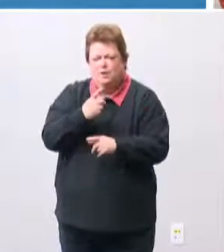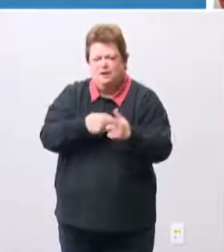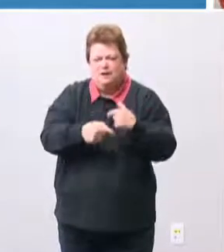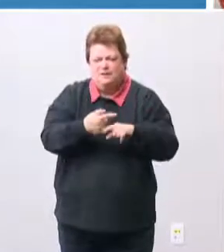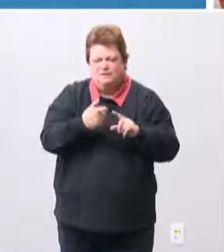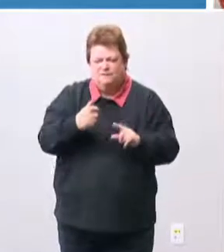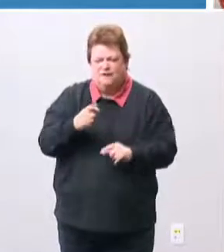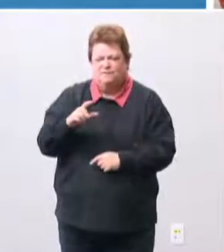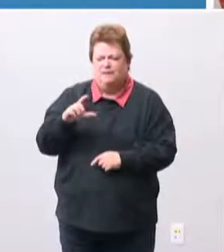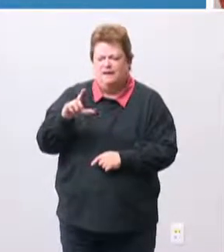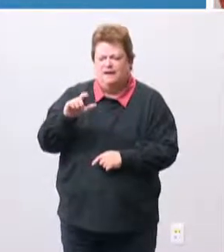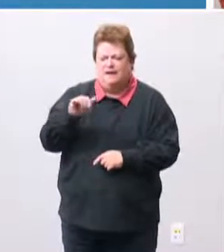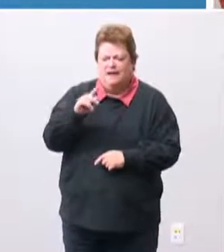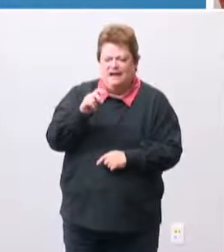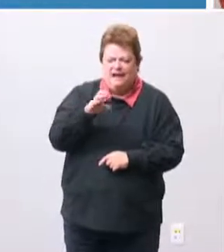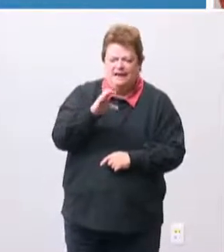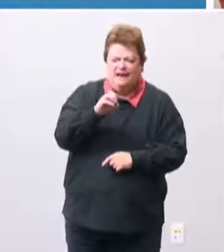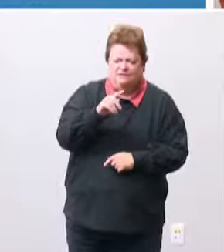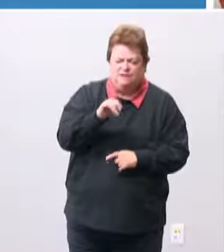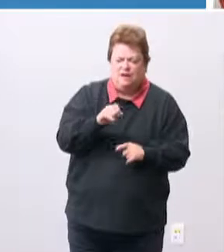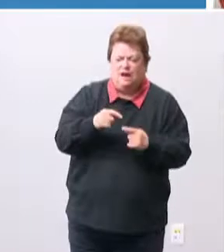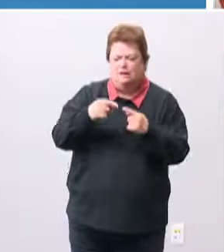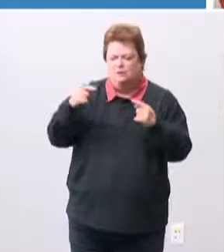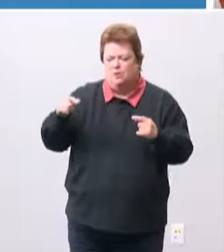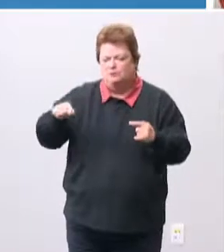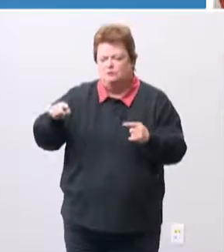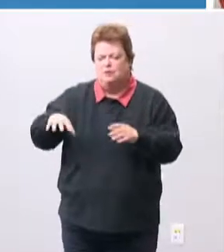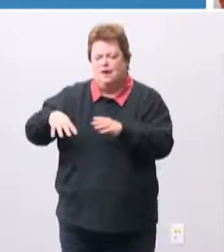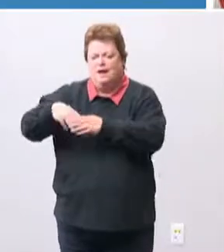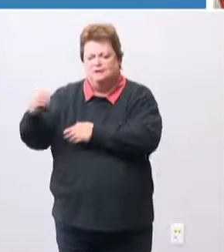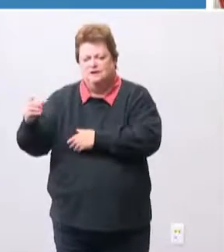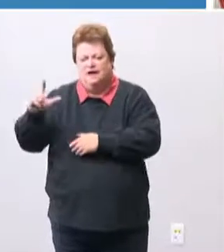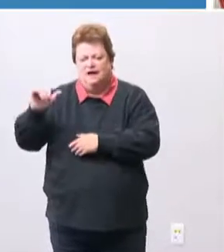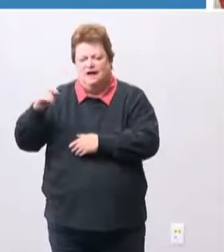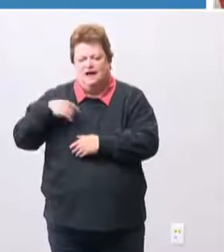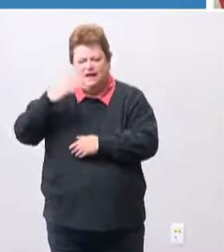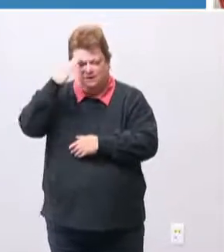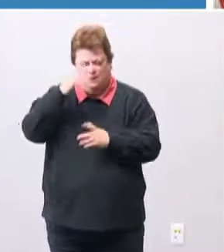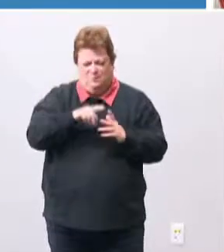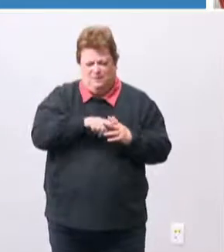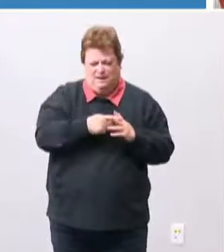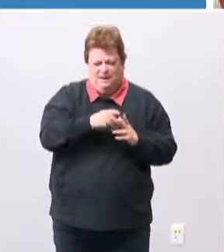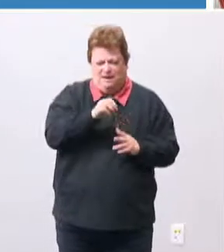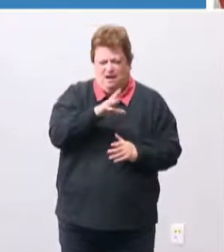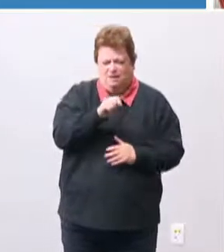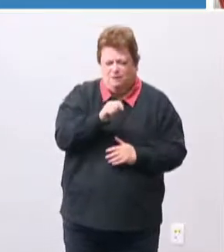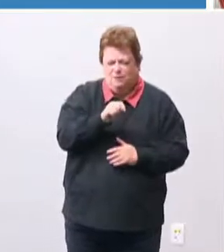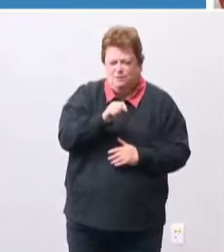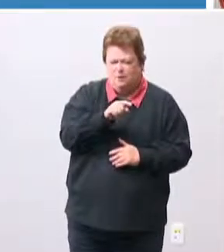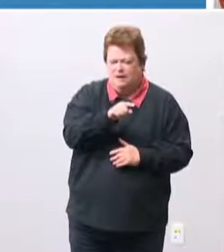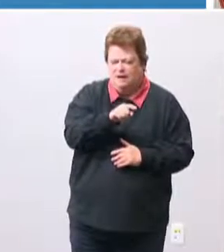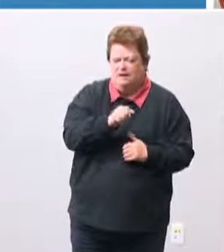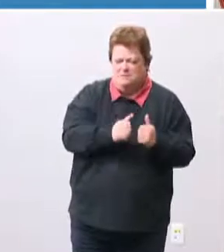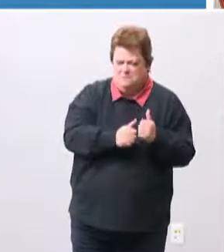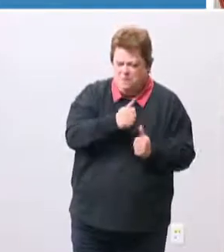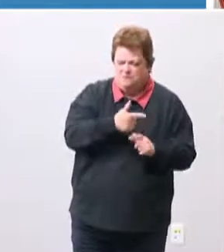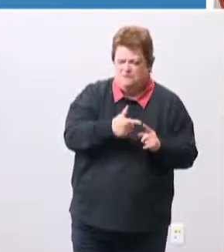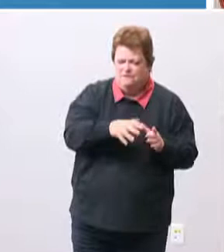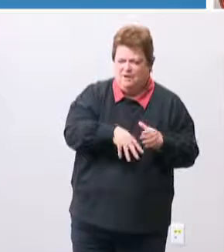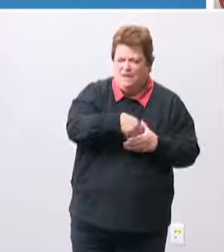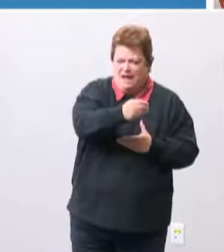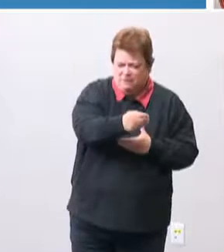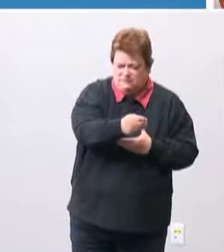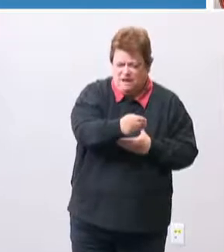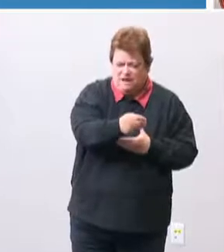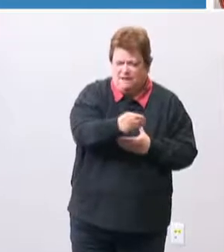County residents versus people from outside of Lancaster County. I know at the beginning of October, it was mostly from outside of the county.